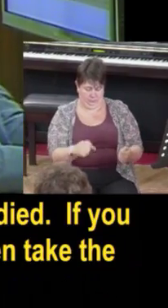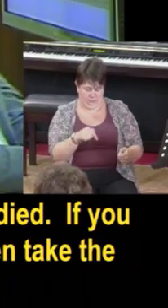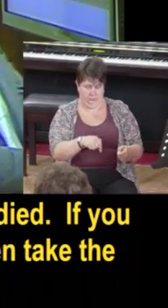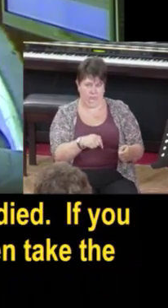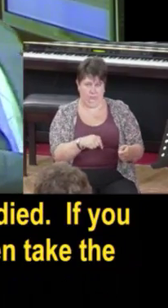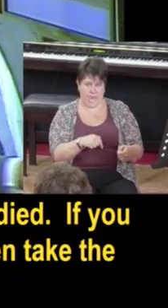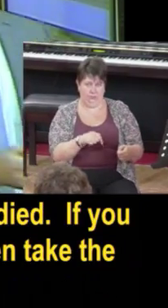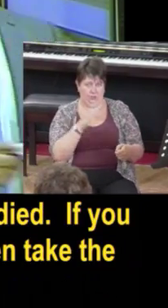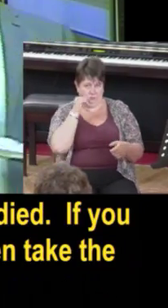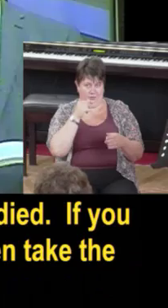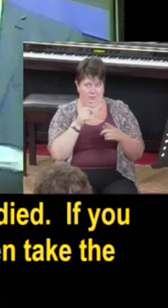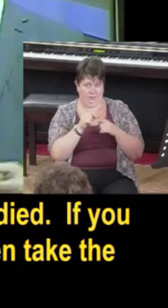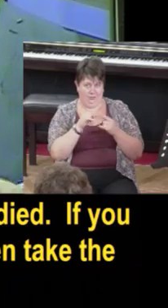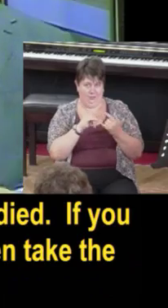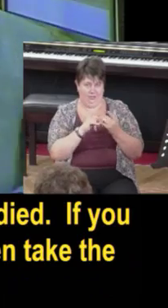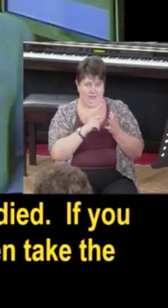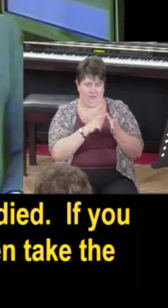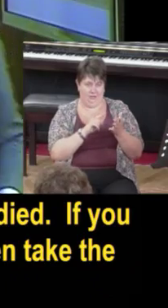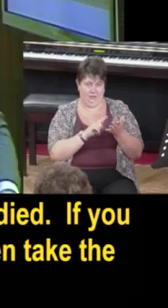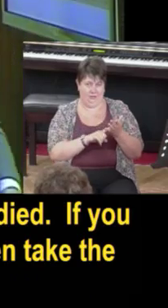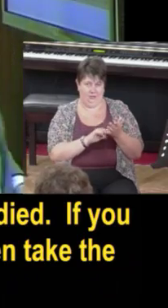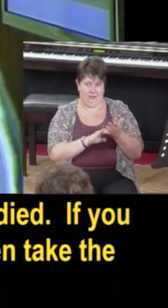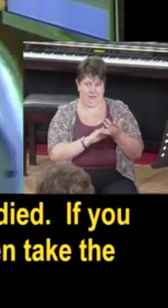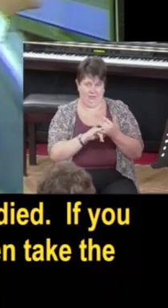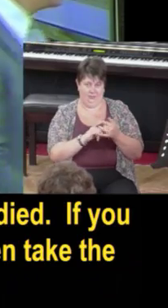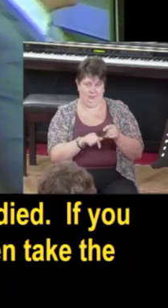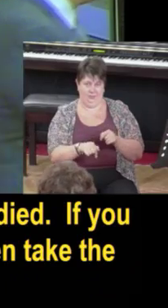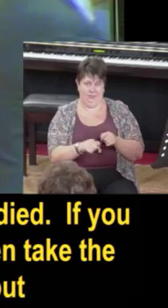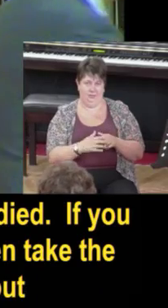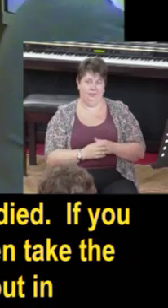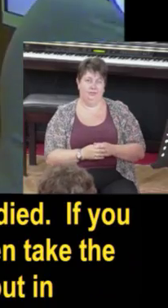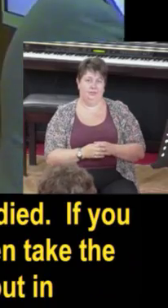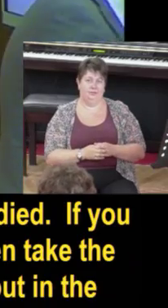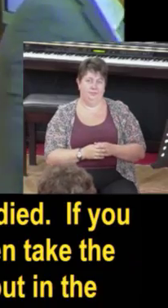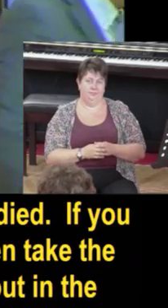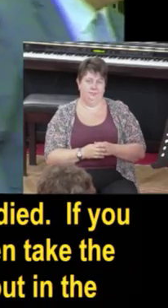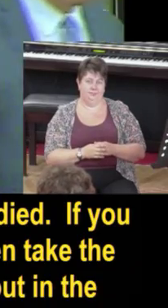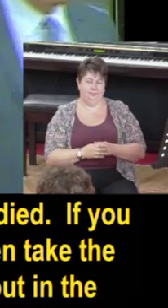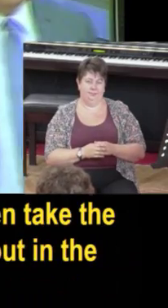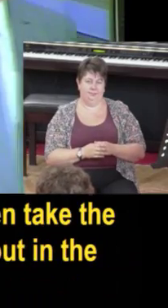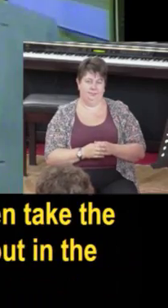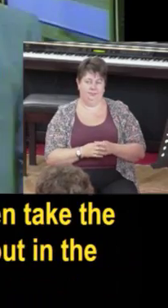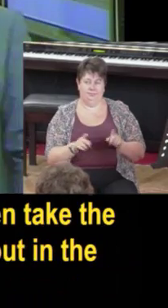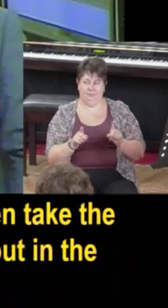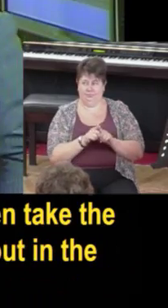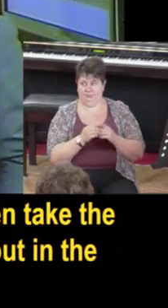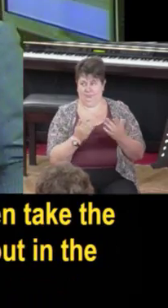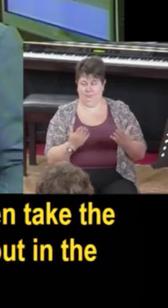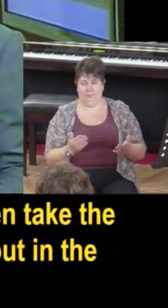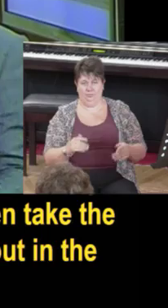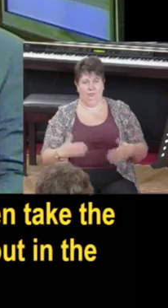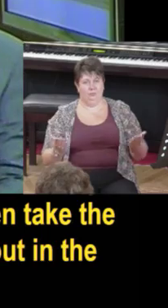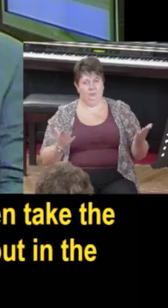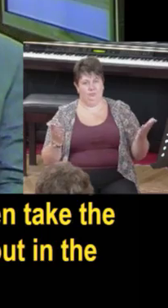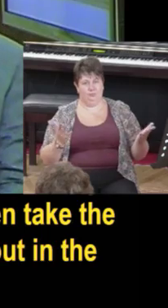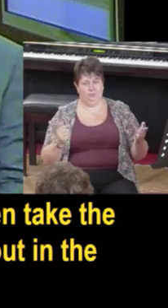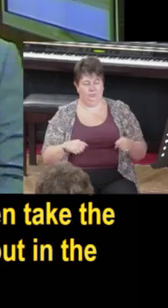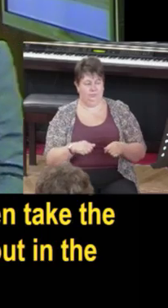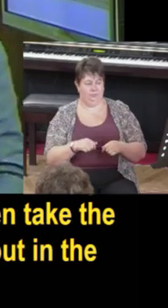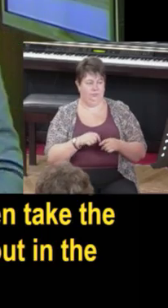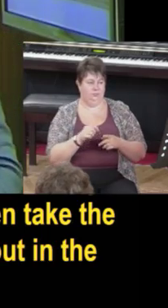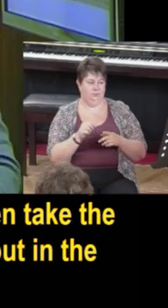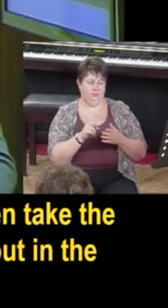almost certainly going to be in the book of Psalms, as we are this morning reading Psalm